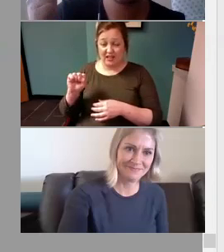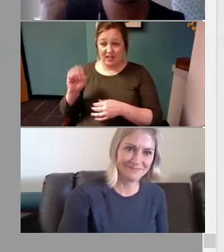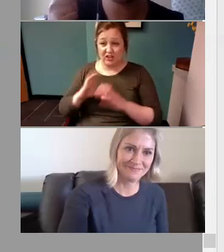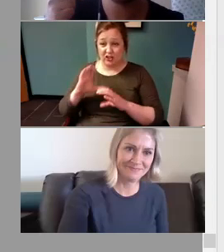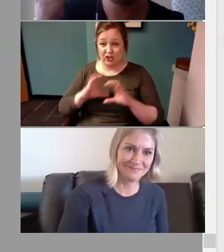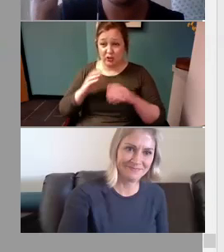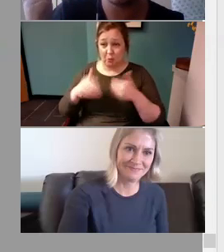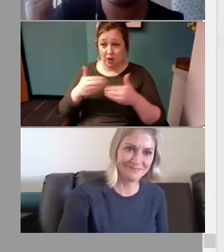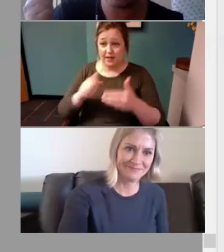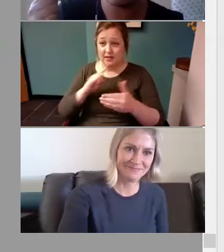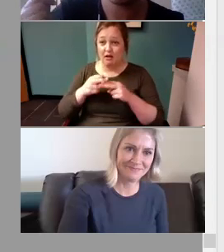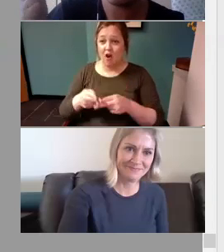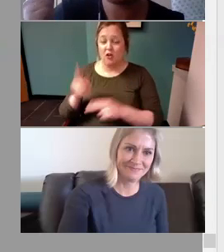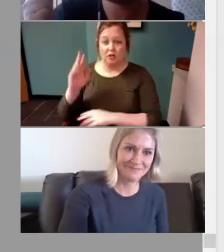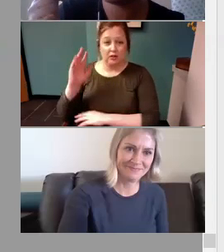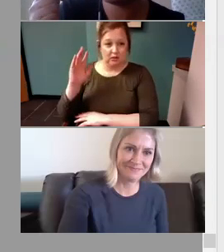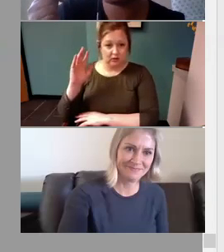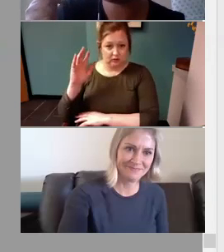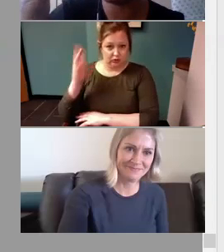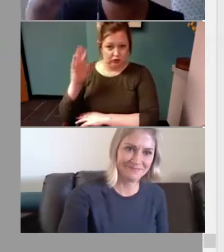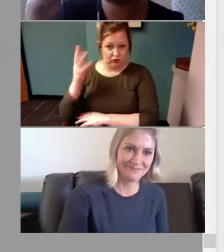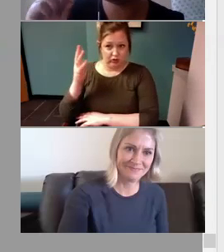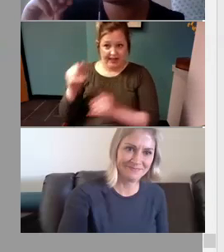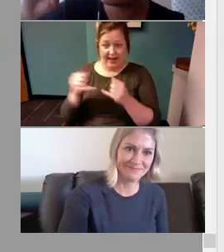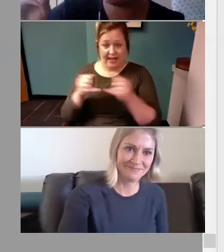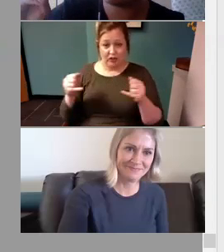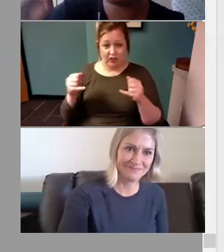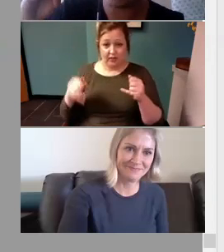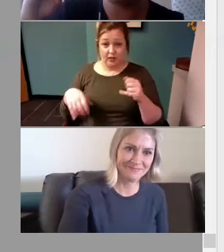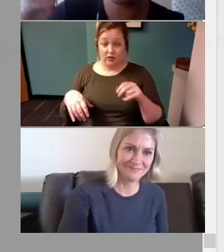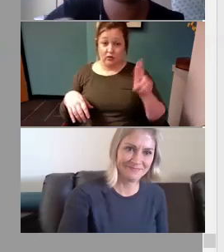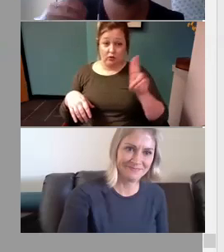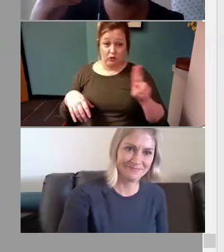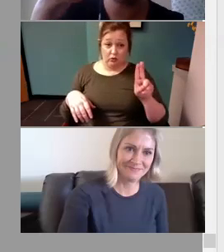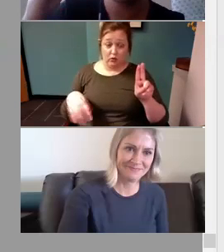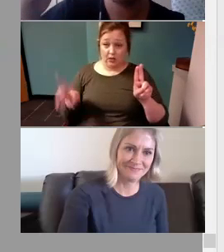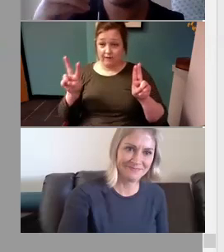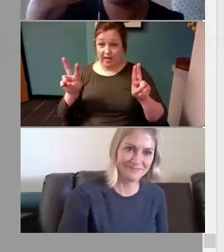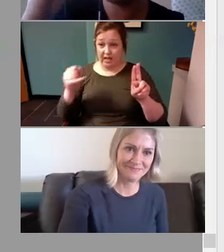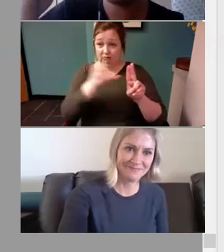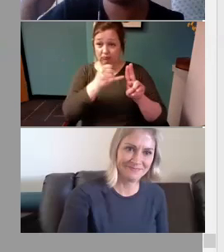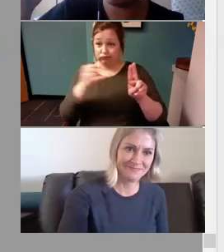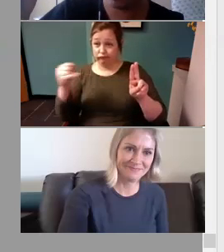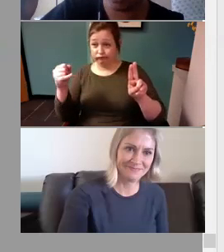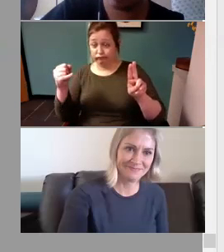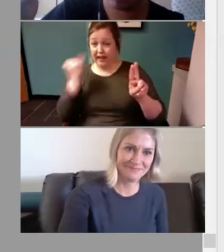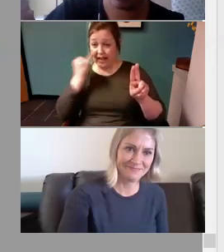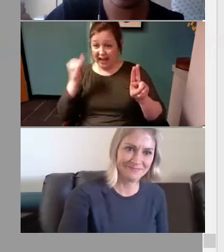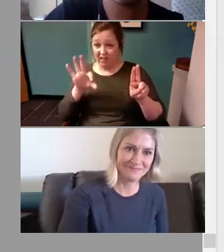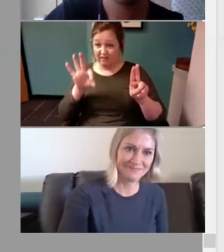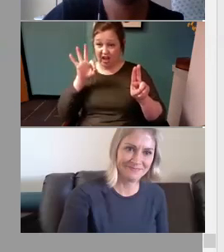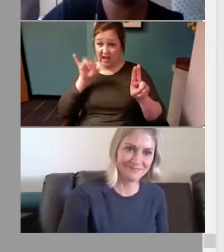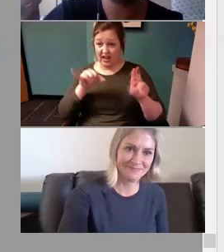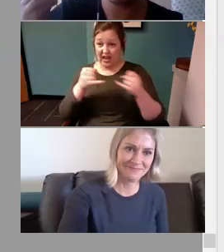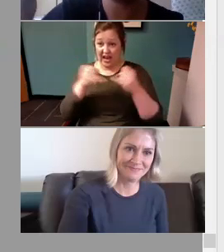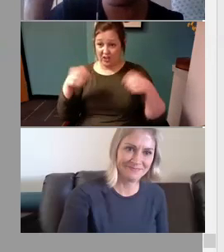edges. So edge u comma v is a tree edge if v is discovered while we are exploring the edge u comma v,